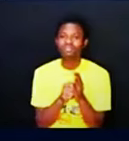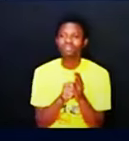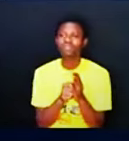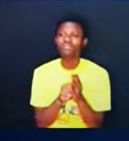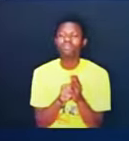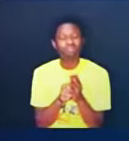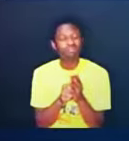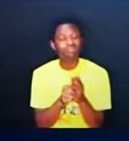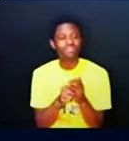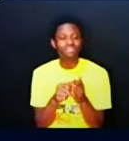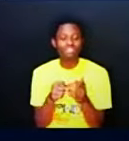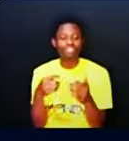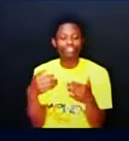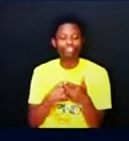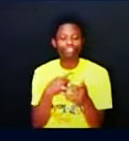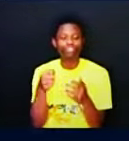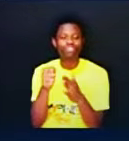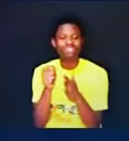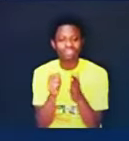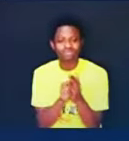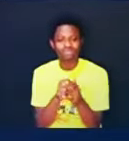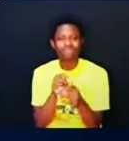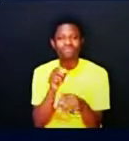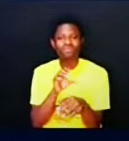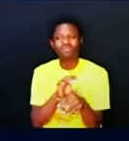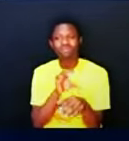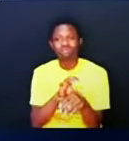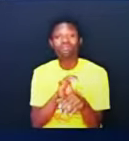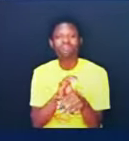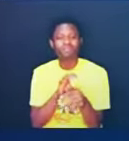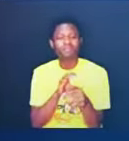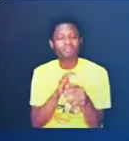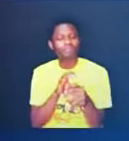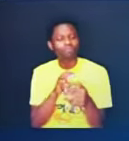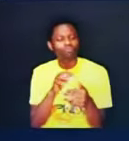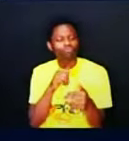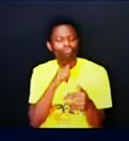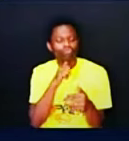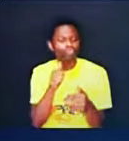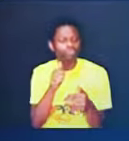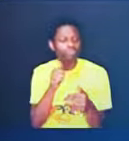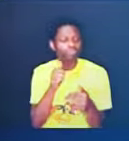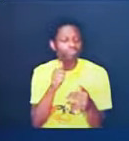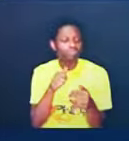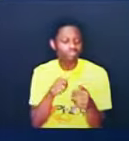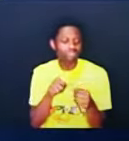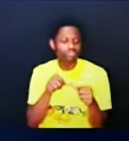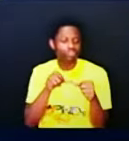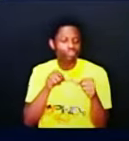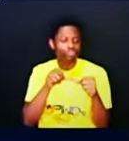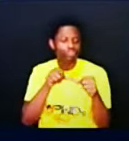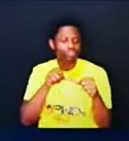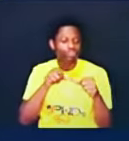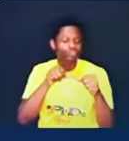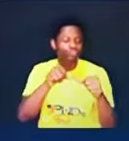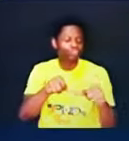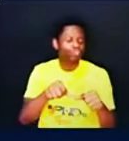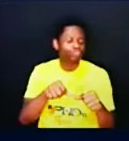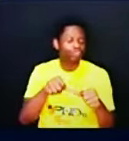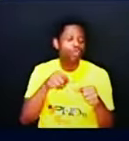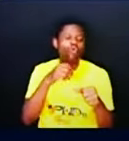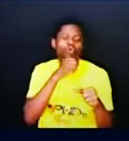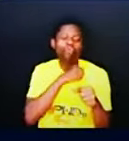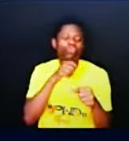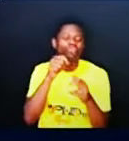the Old Testament. It is something entirely distinct from anything that has preceded it or